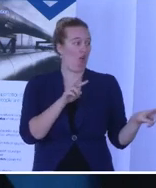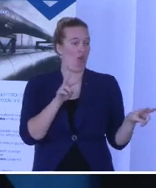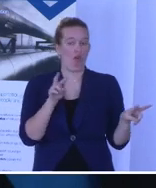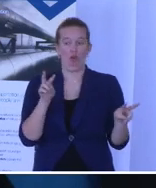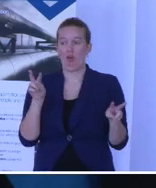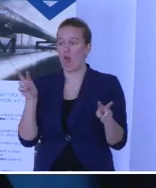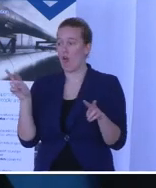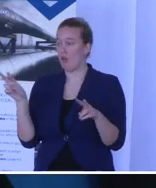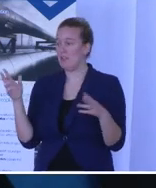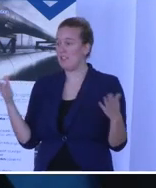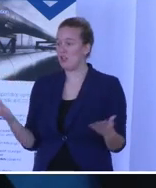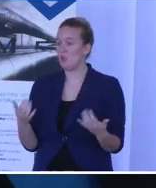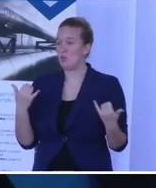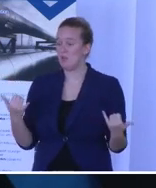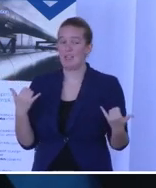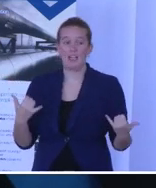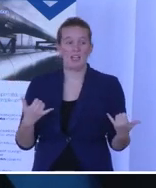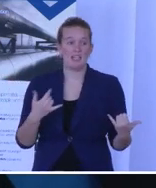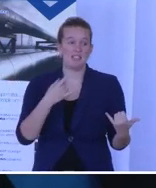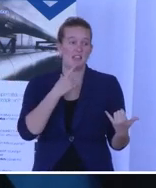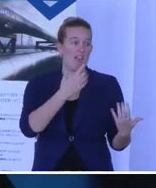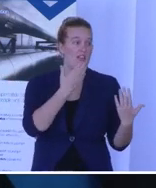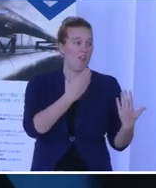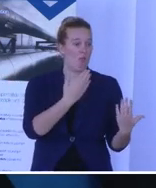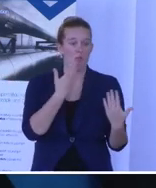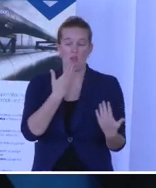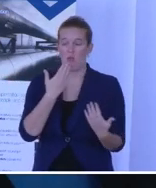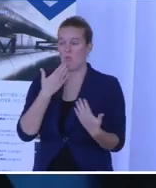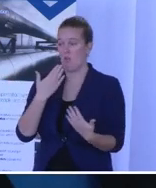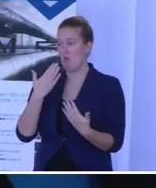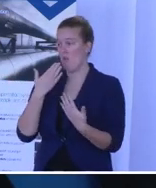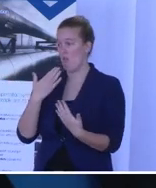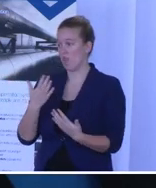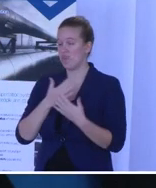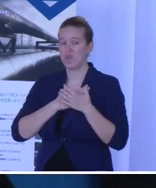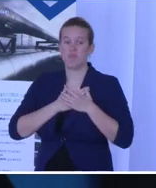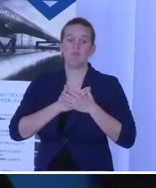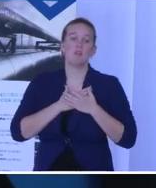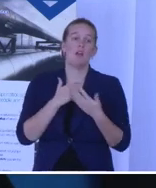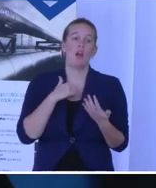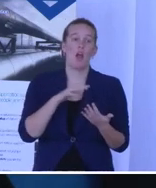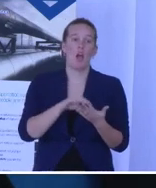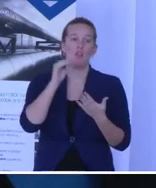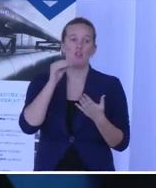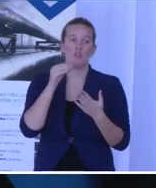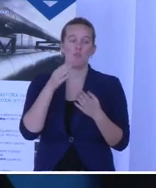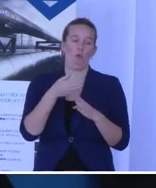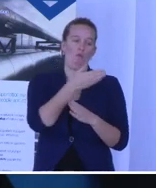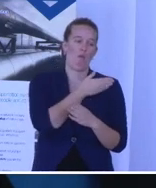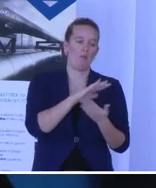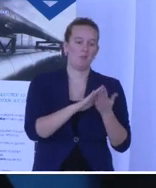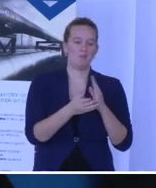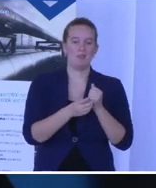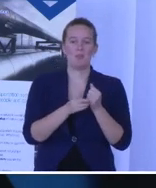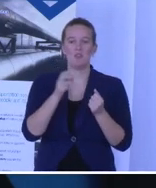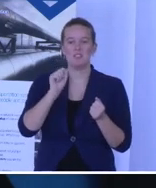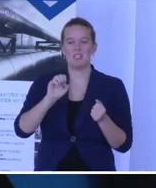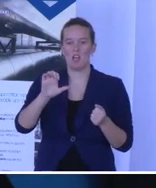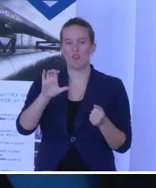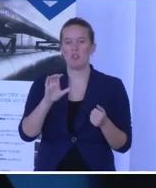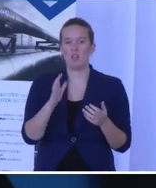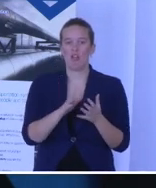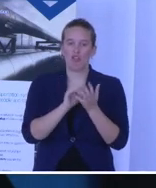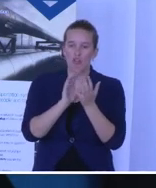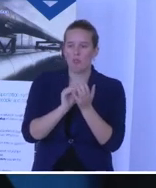also express gratitude. I learned before I was the Deputy Secretary so much